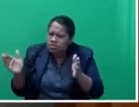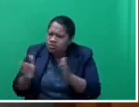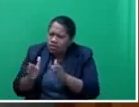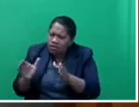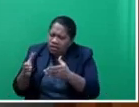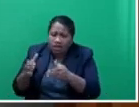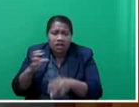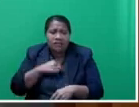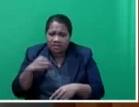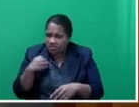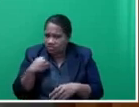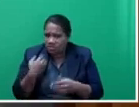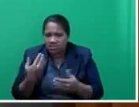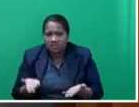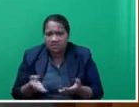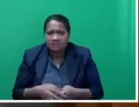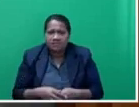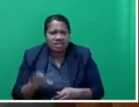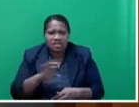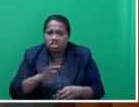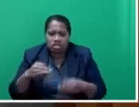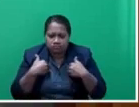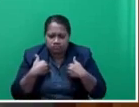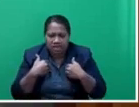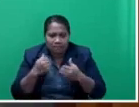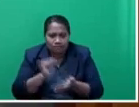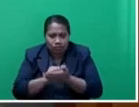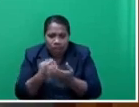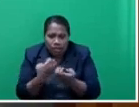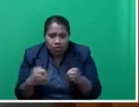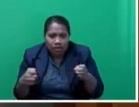in the ministry. It is not well equipped in regards to its